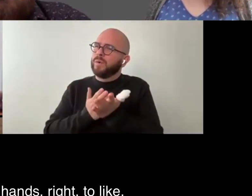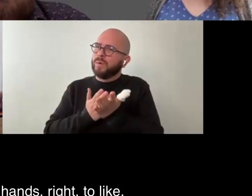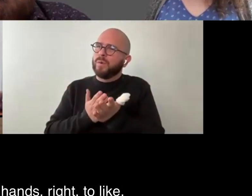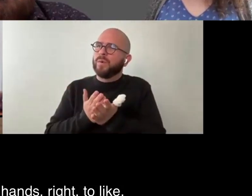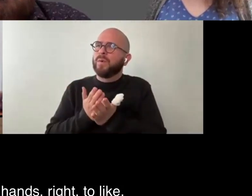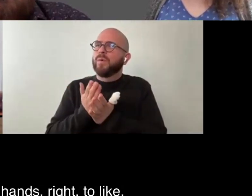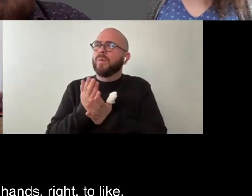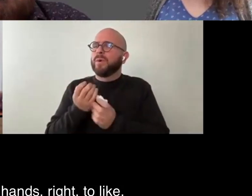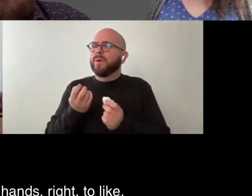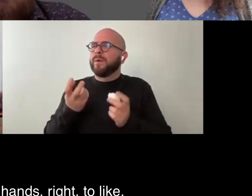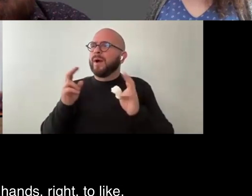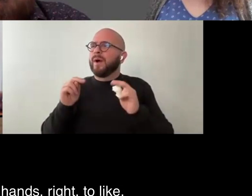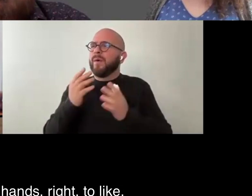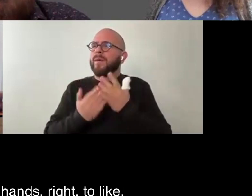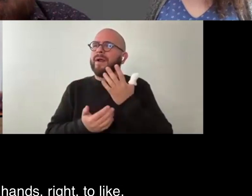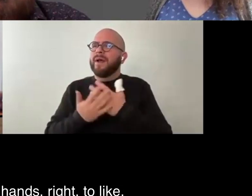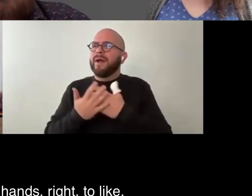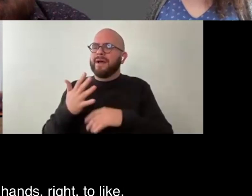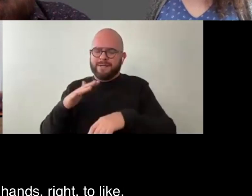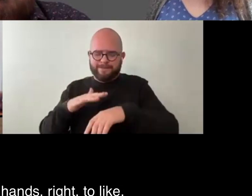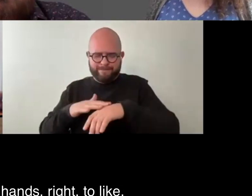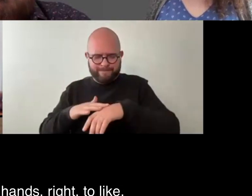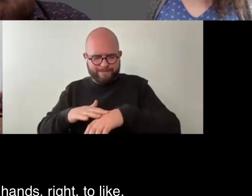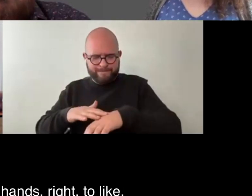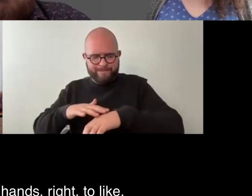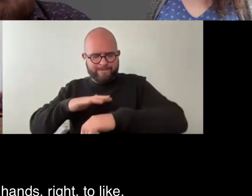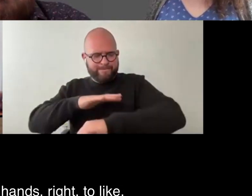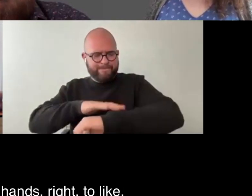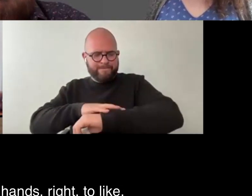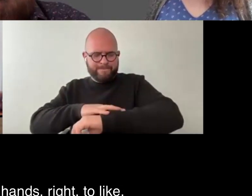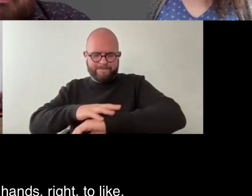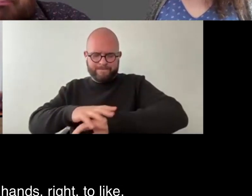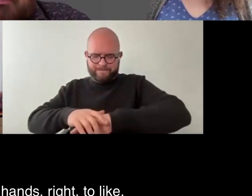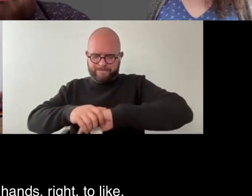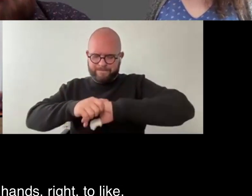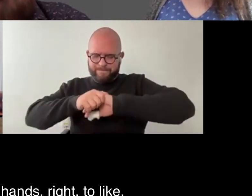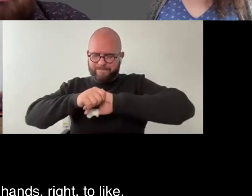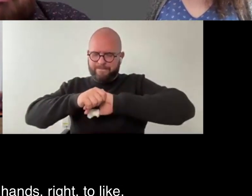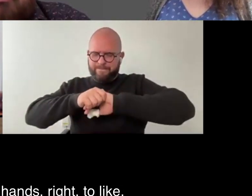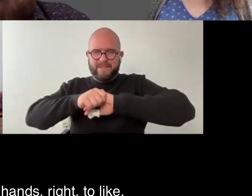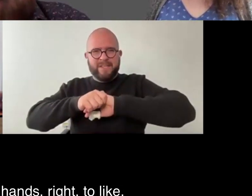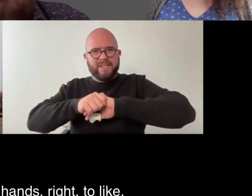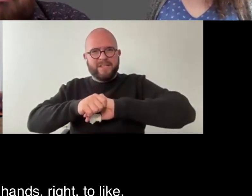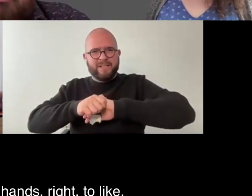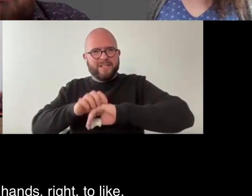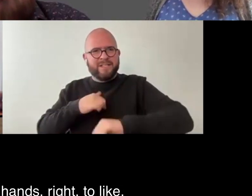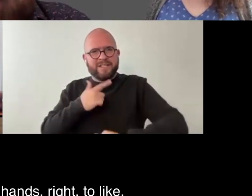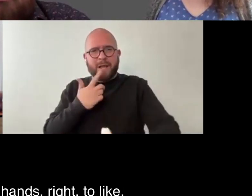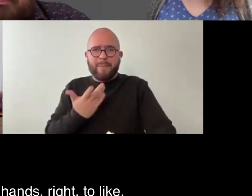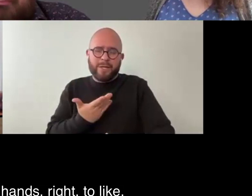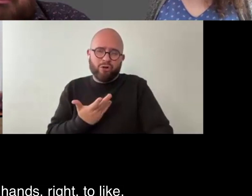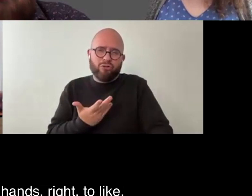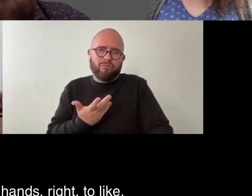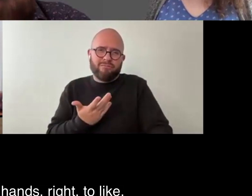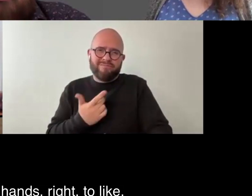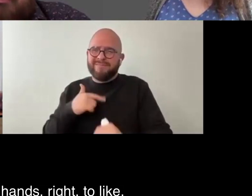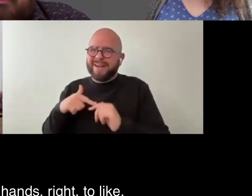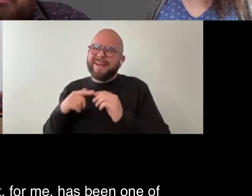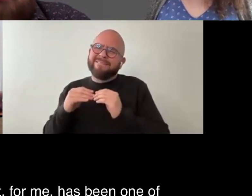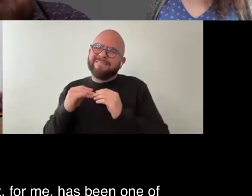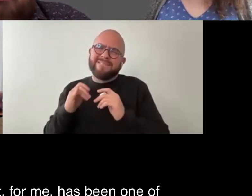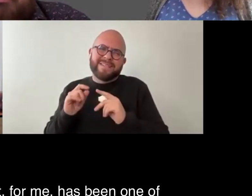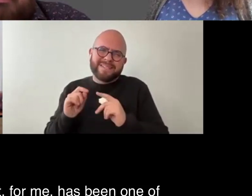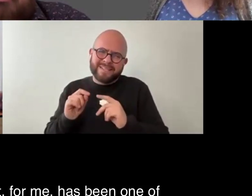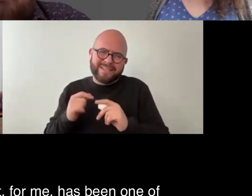own hands, right? To like hold myself. I'm here. I can't fix it. I can't make